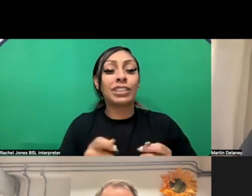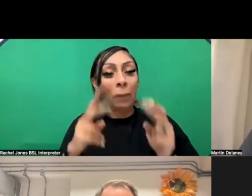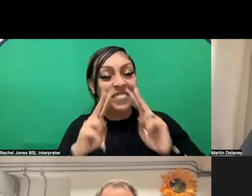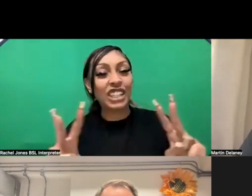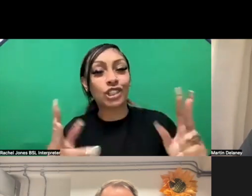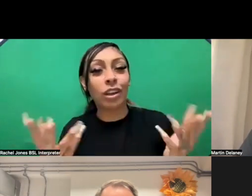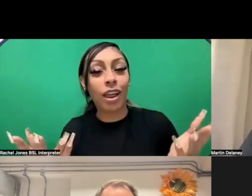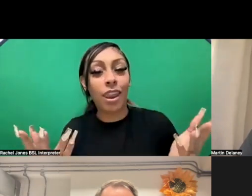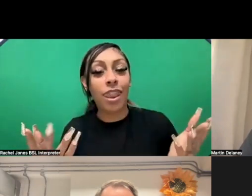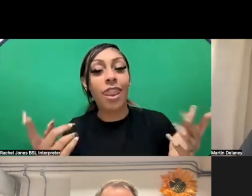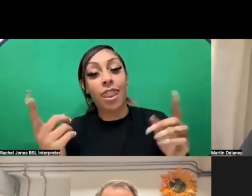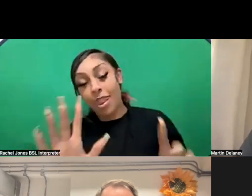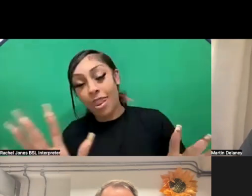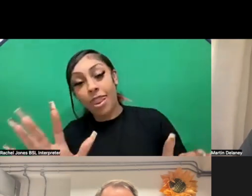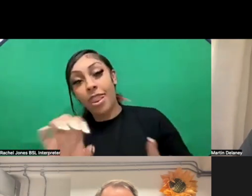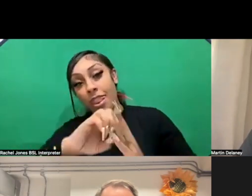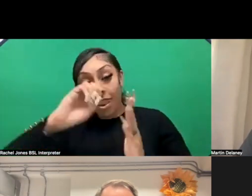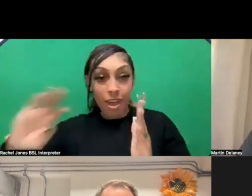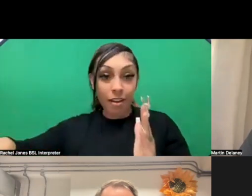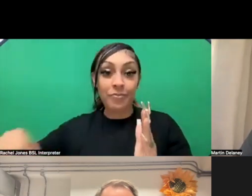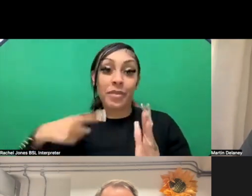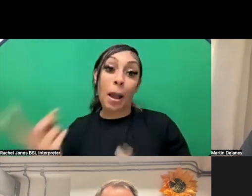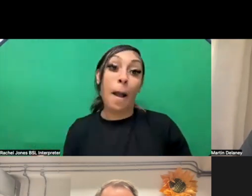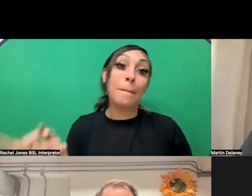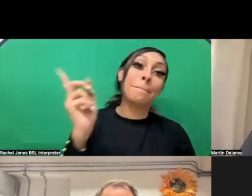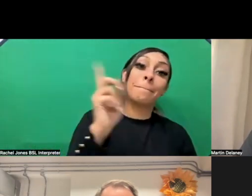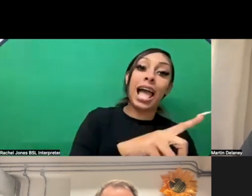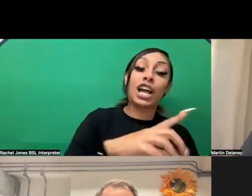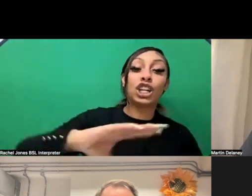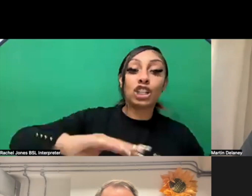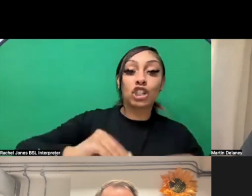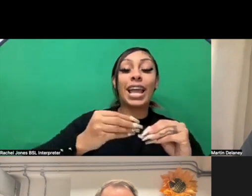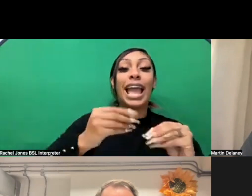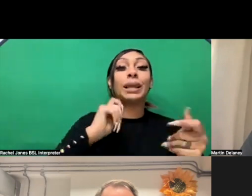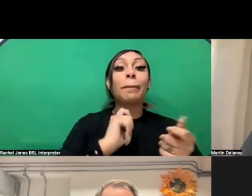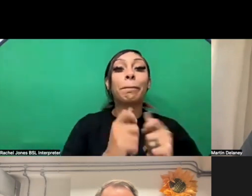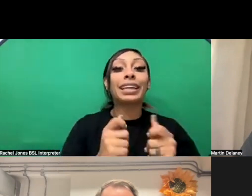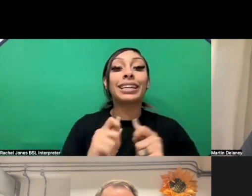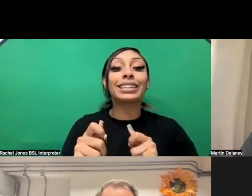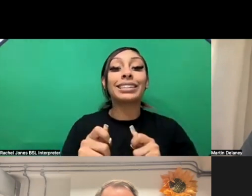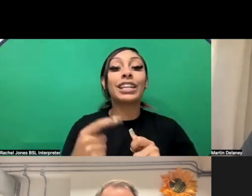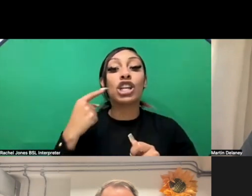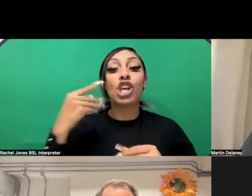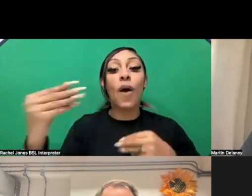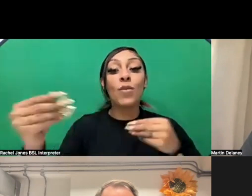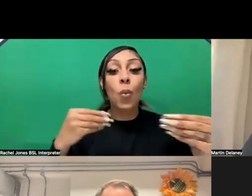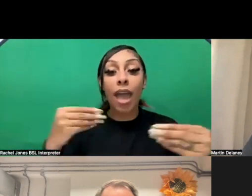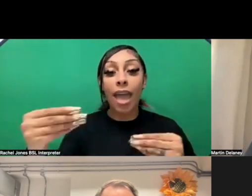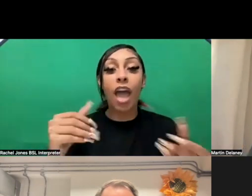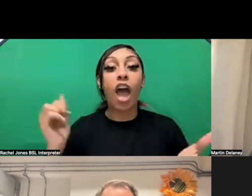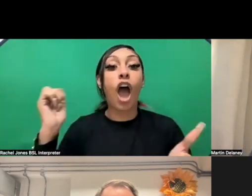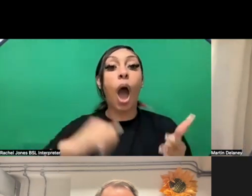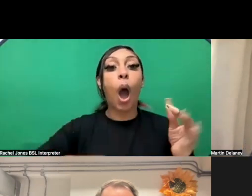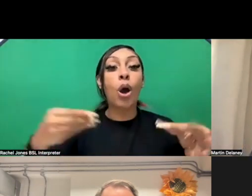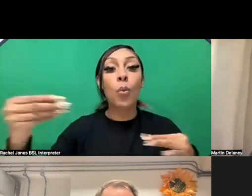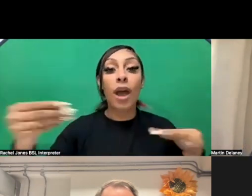so I went back and I created a way of creating your beats in software and hardware, where I came up